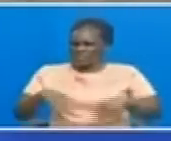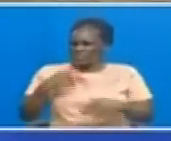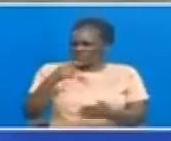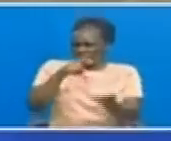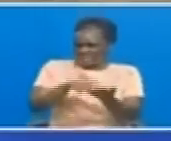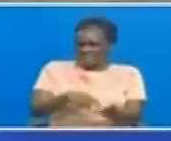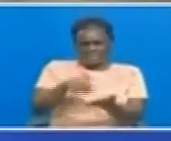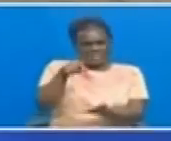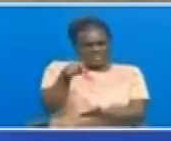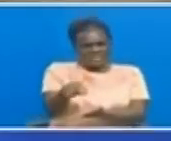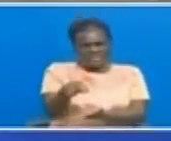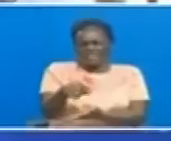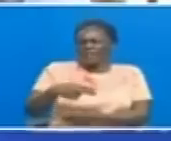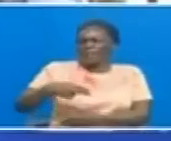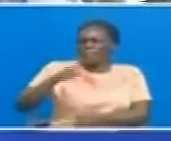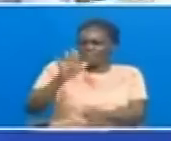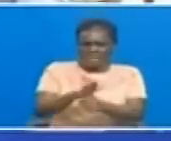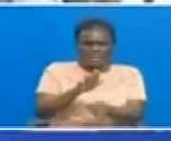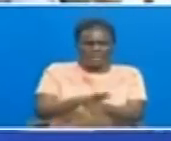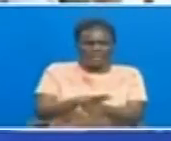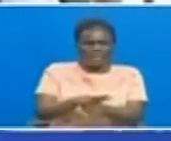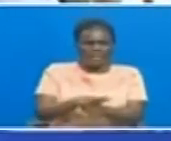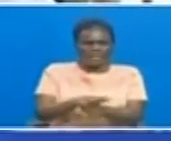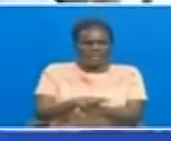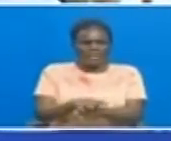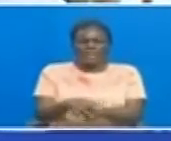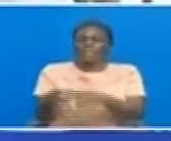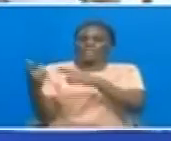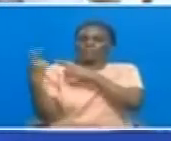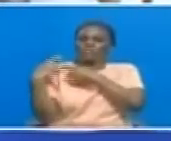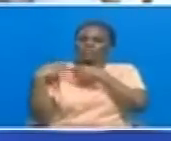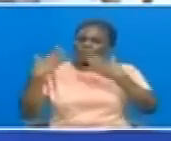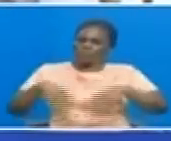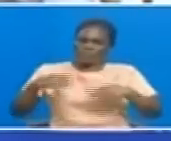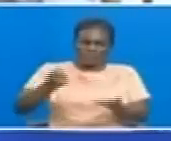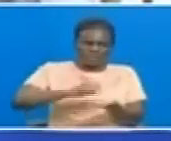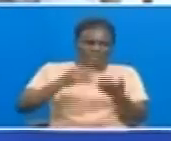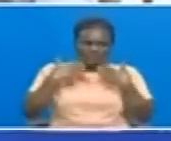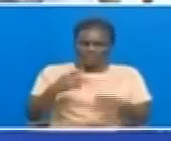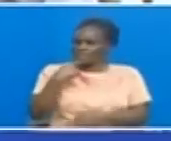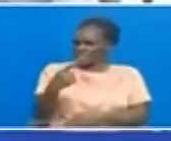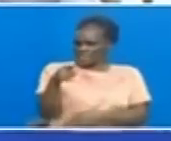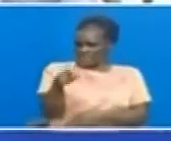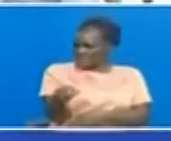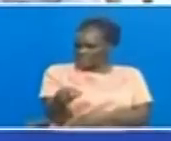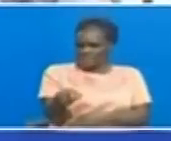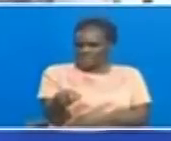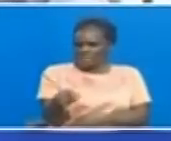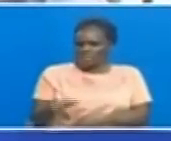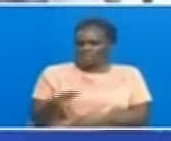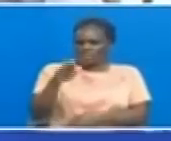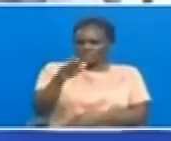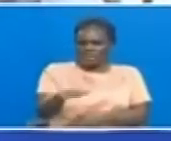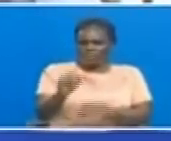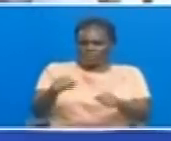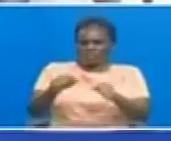insist is just too high. The three main stakeholders in the signing of this deal have termed this move a pragmatic step that